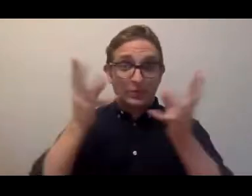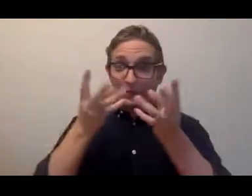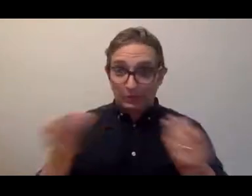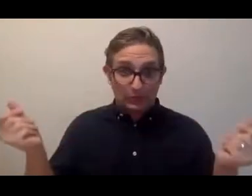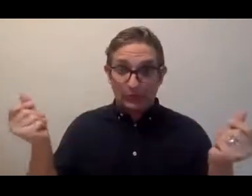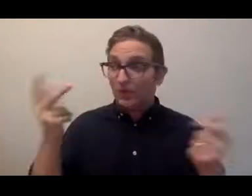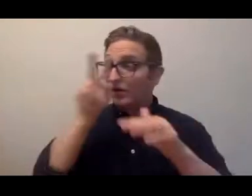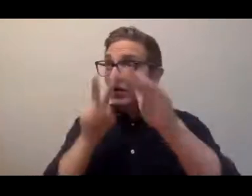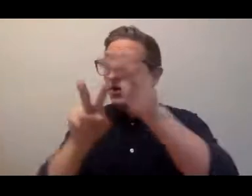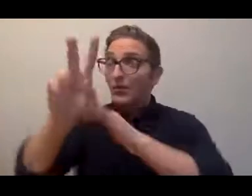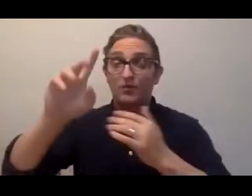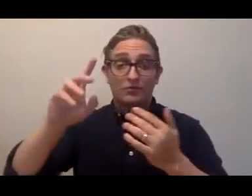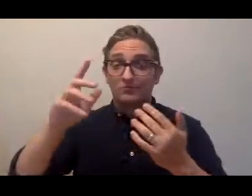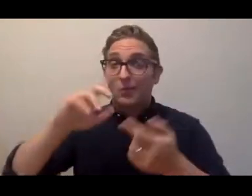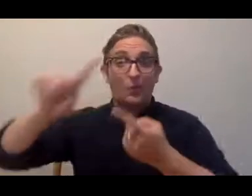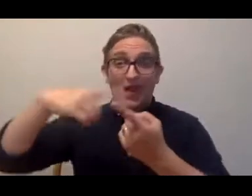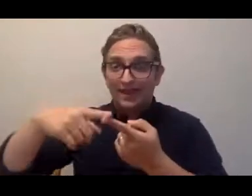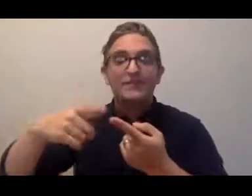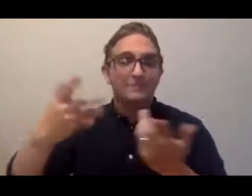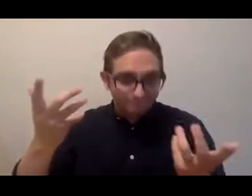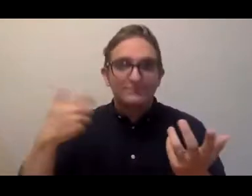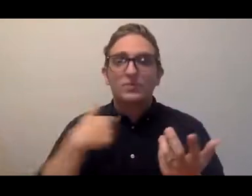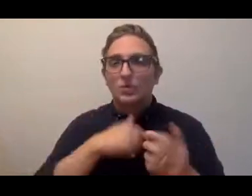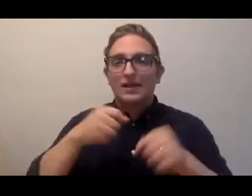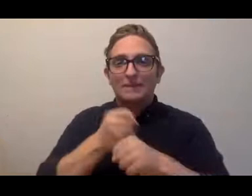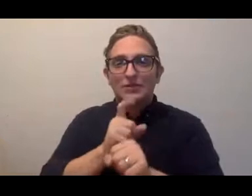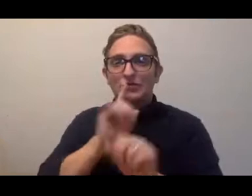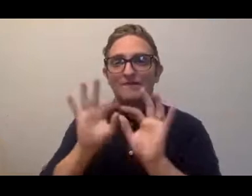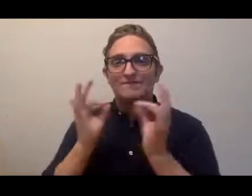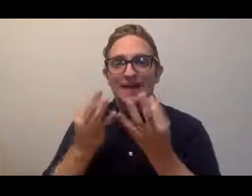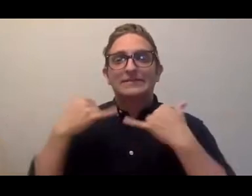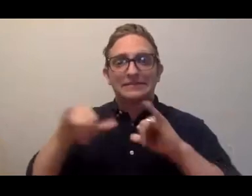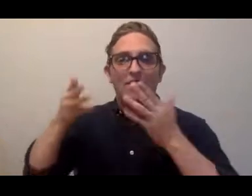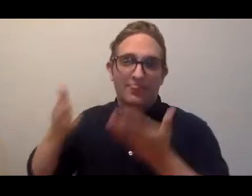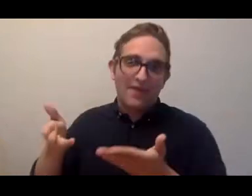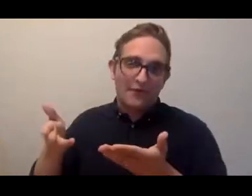whatever that looks like, we do all that we can to make sure family's still there.